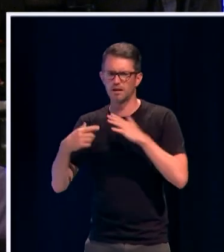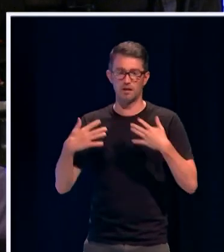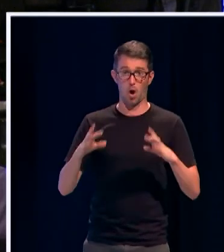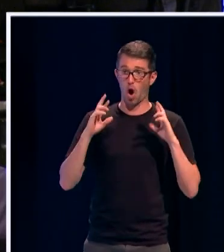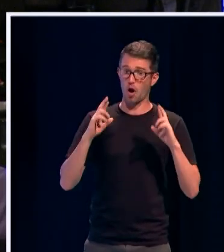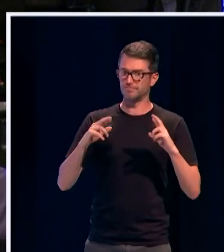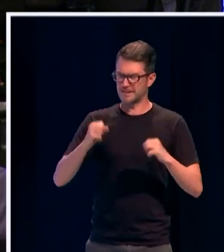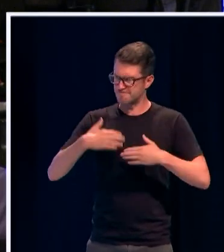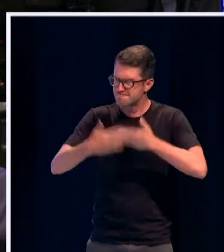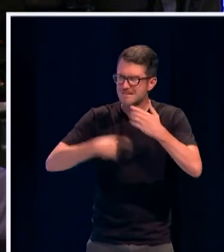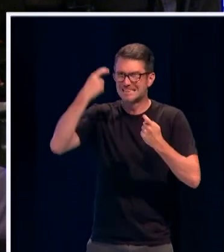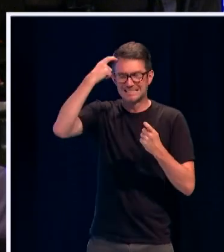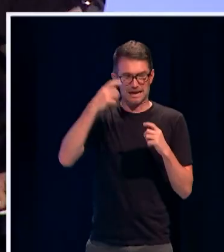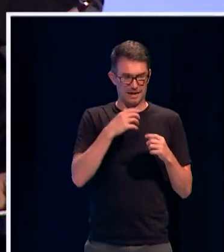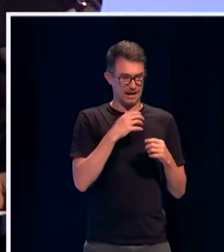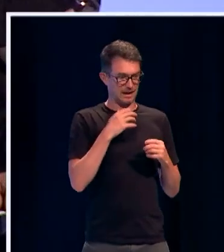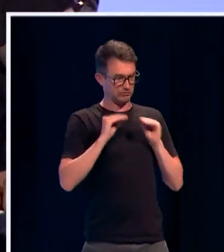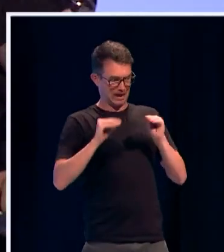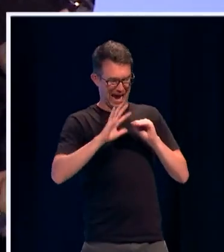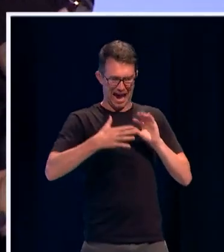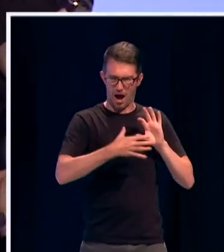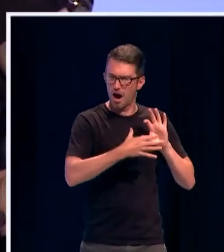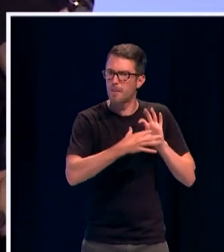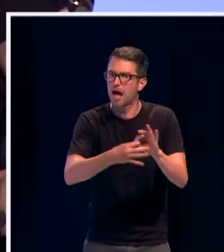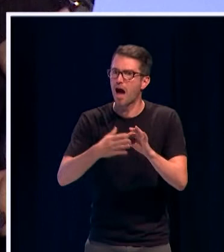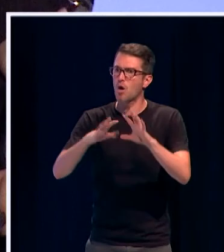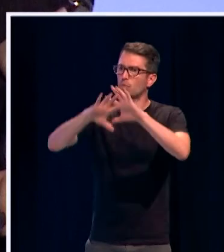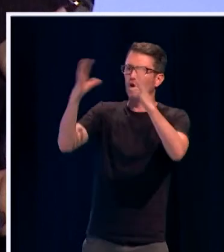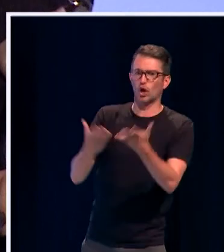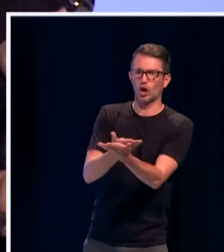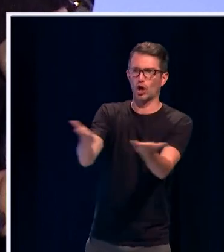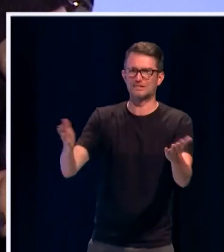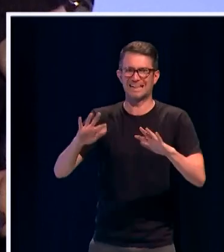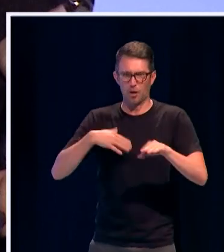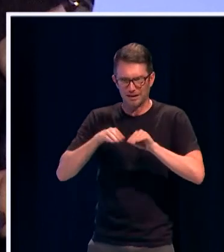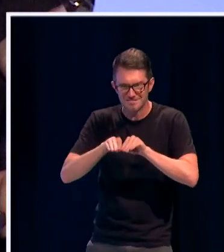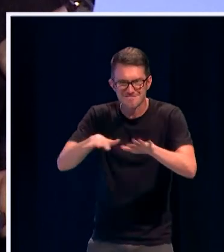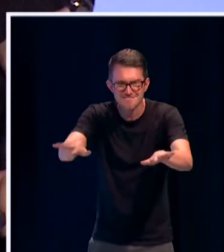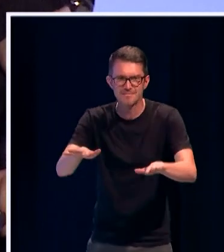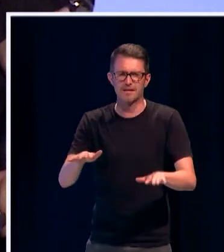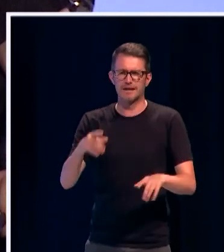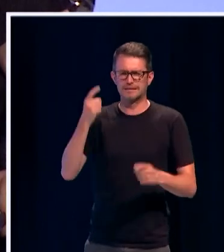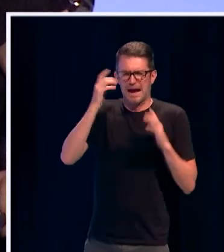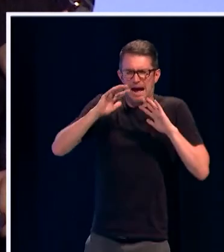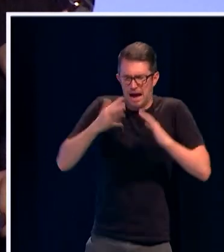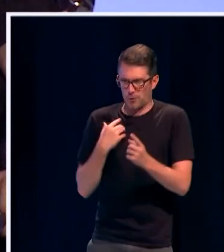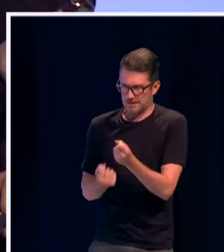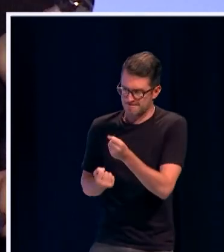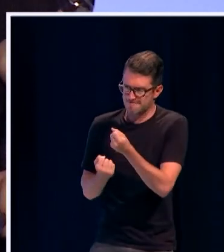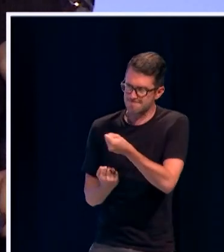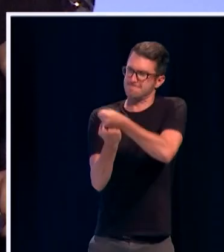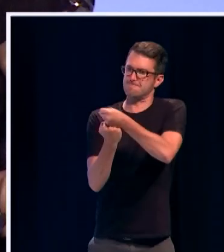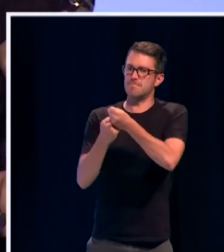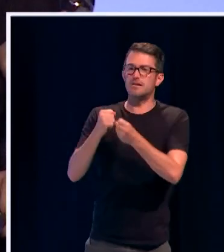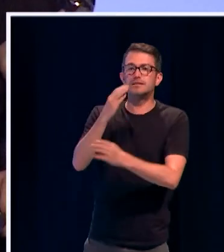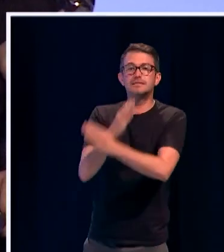something very, very important to empower DPOs at grassroots level to believe in themselves, but also to empower